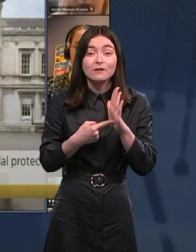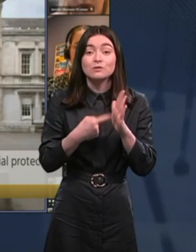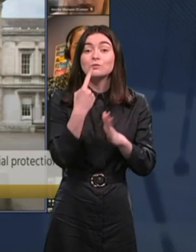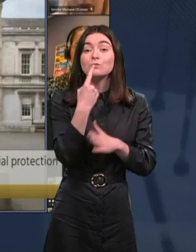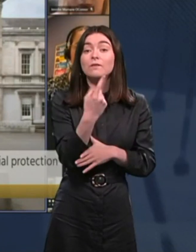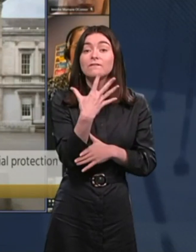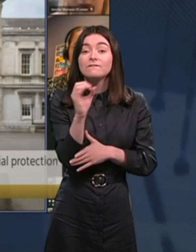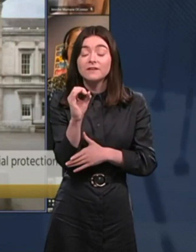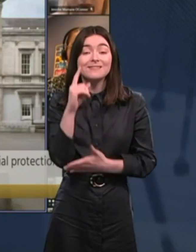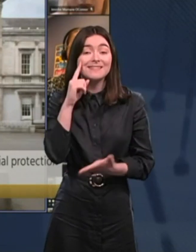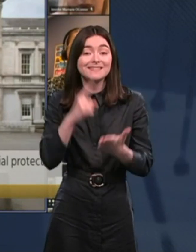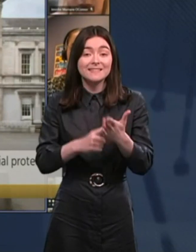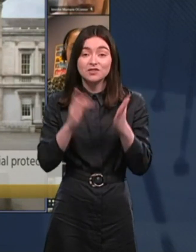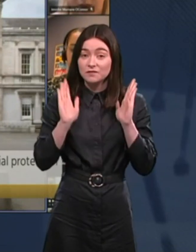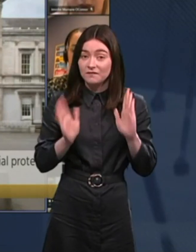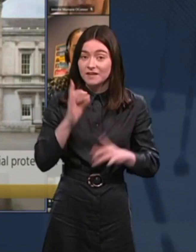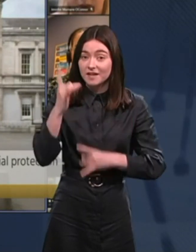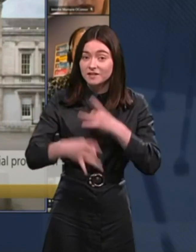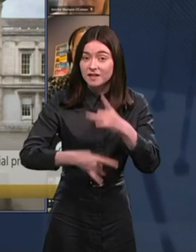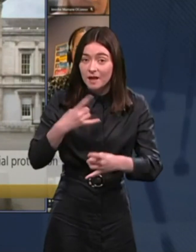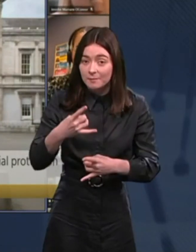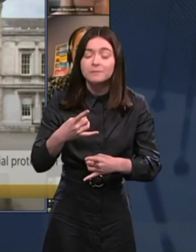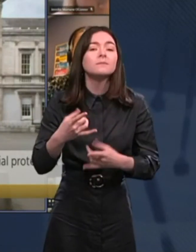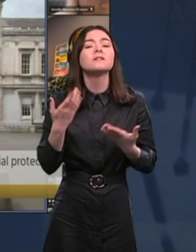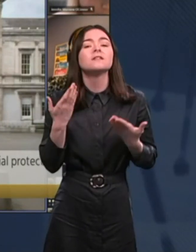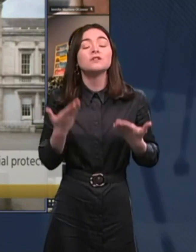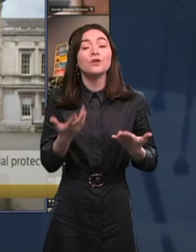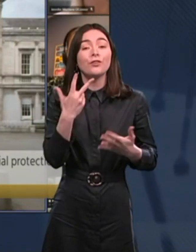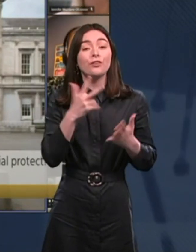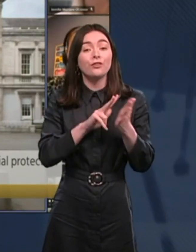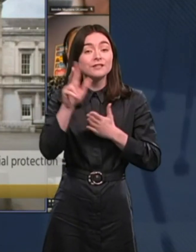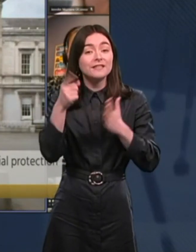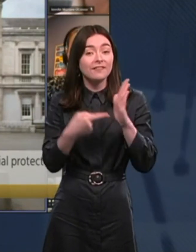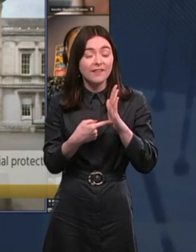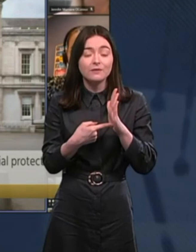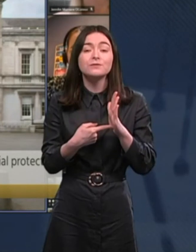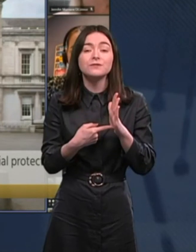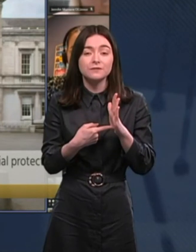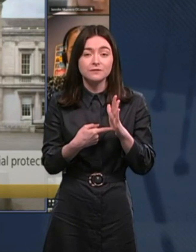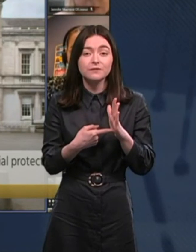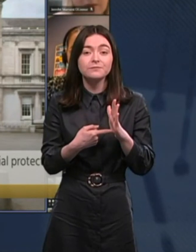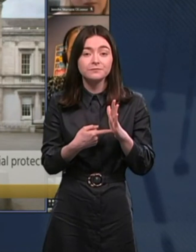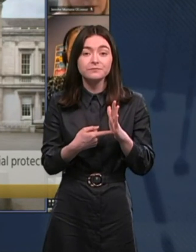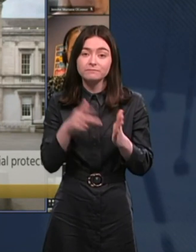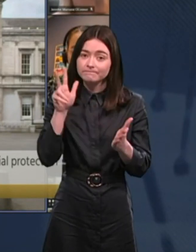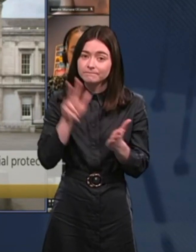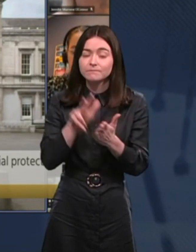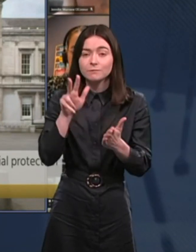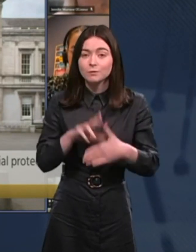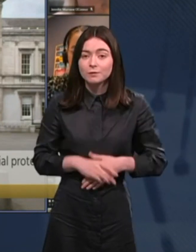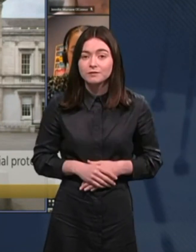28,150 decisions were made. As I said, 13,000 of those were granted.